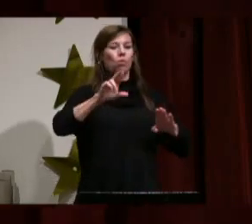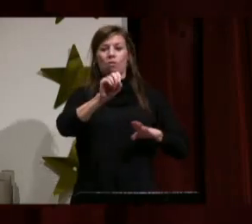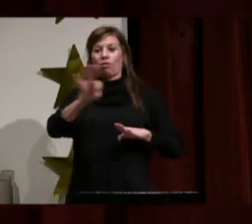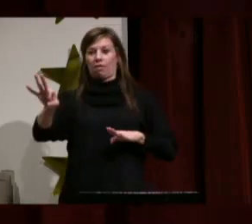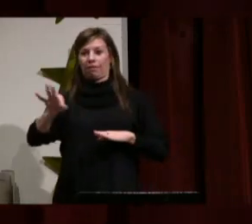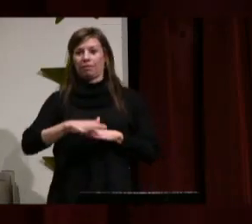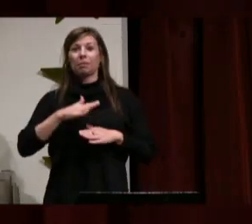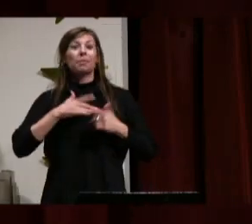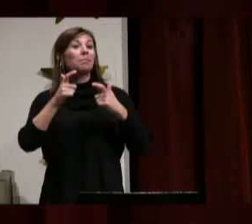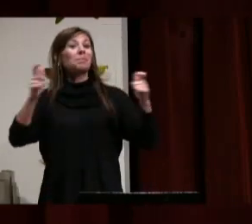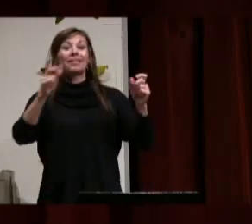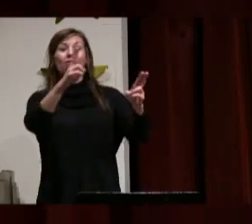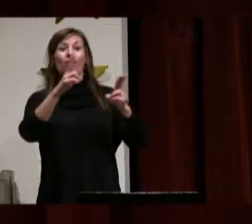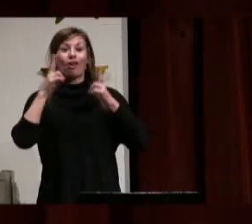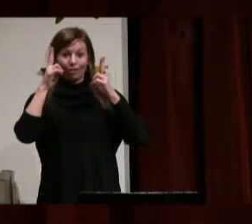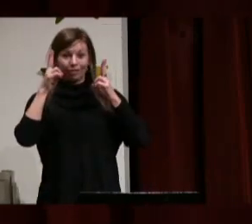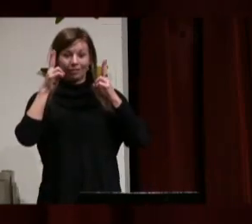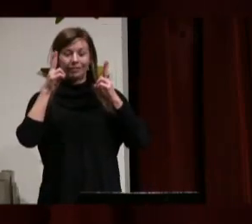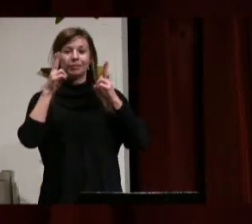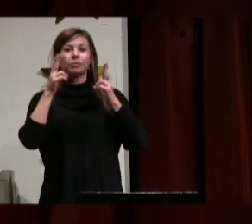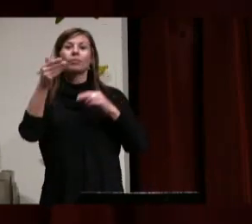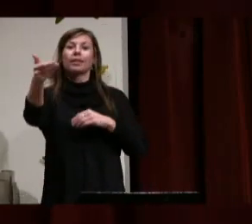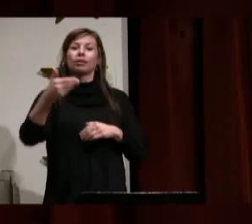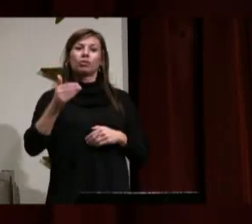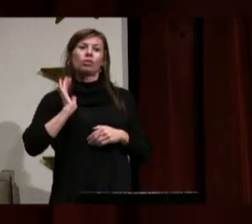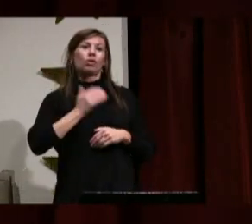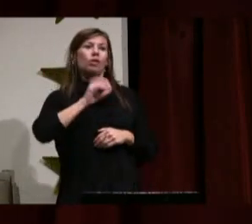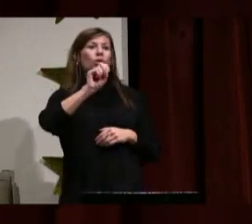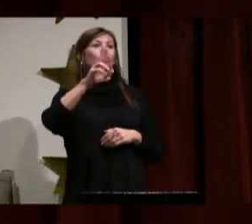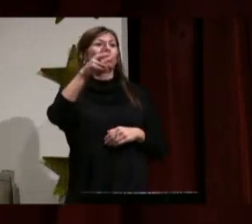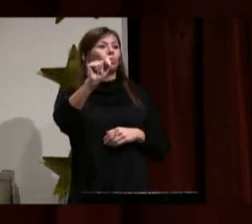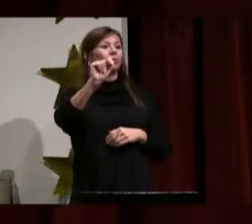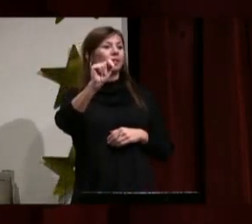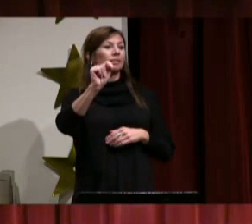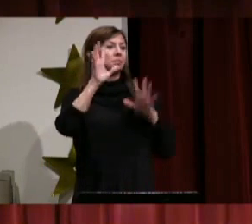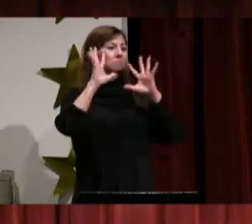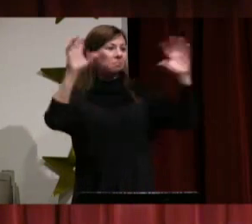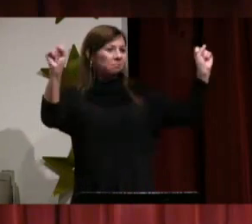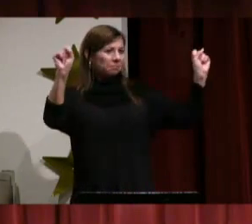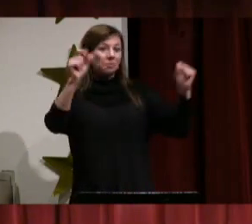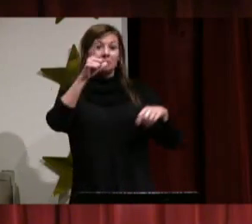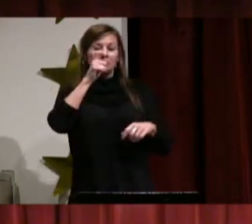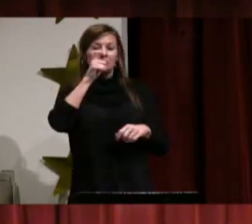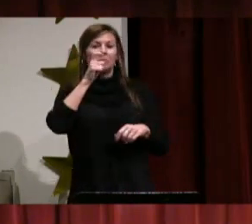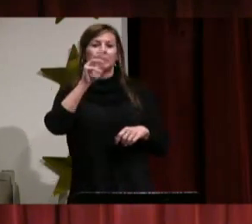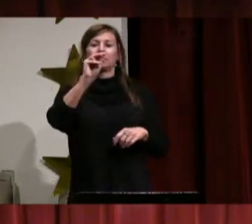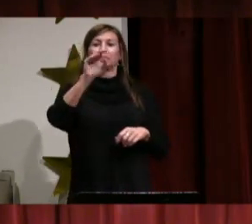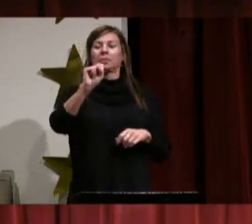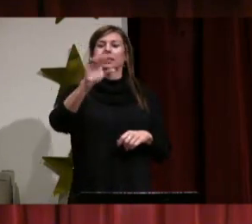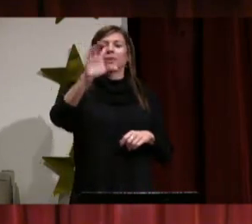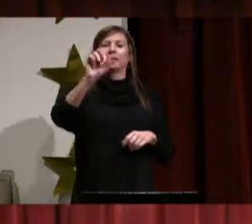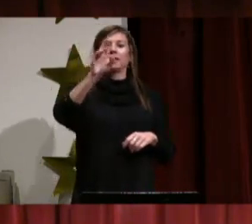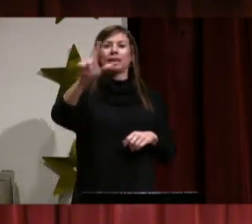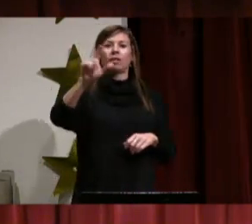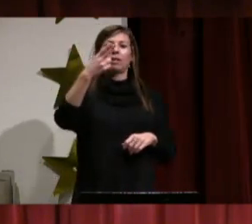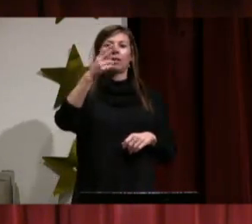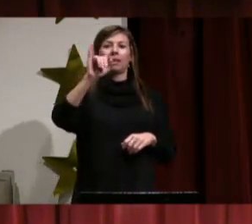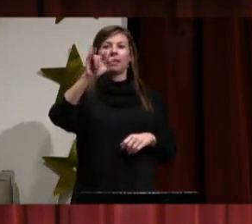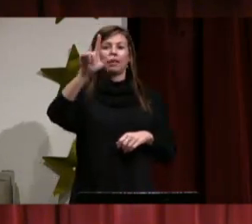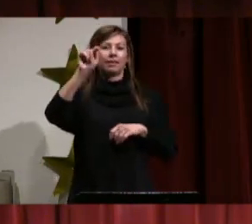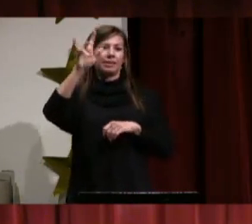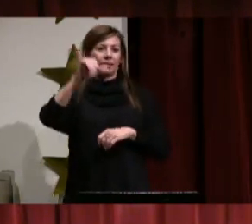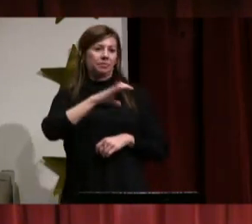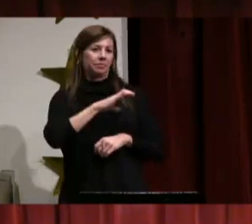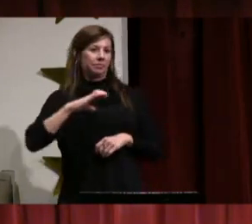my greatest honor to introduce our superintendent, Ms. Carol Hilty, to you all. Thank you, enjoy the show.